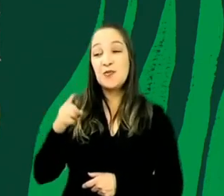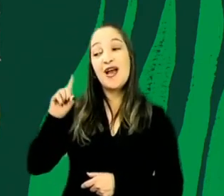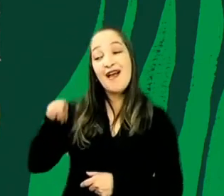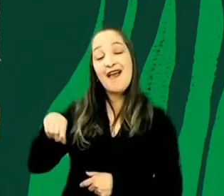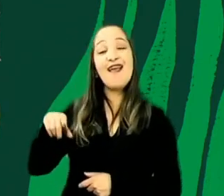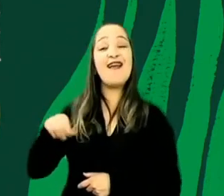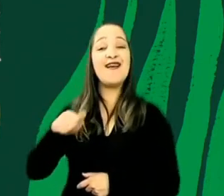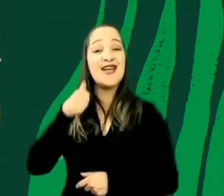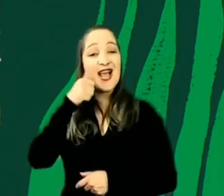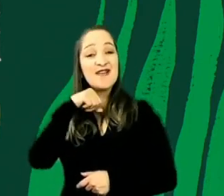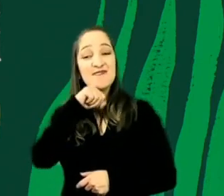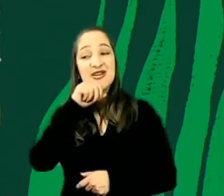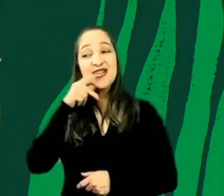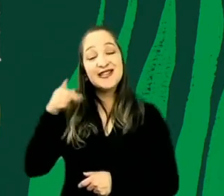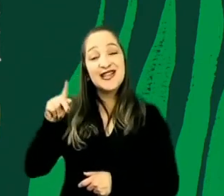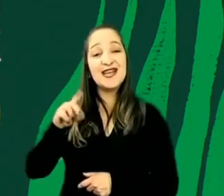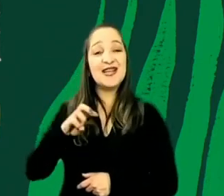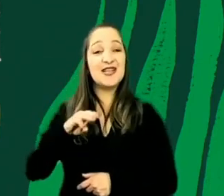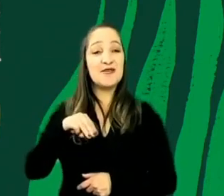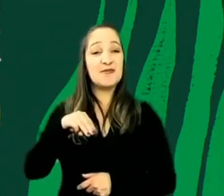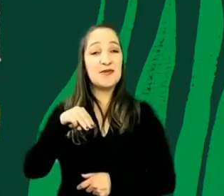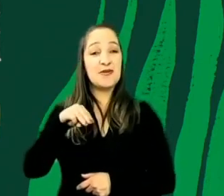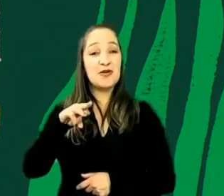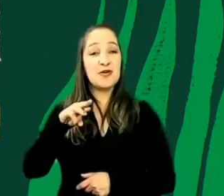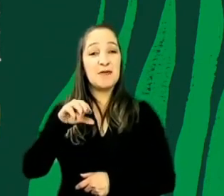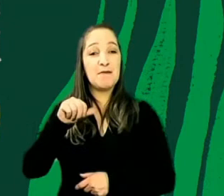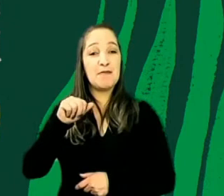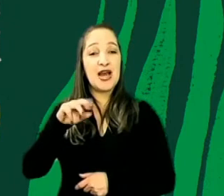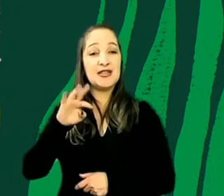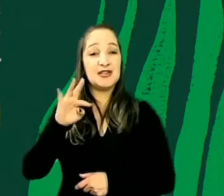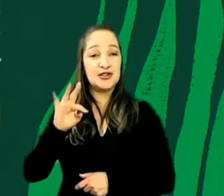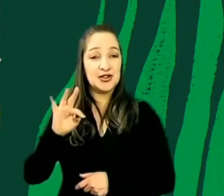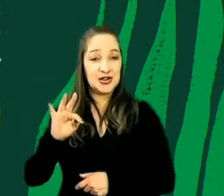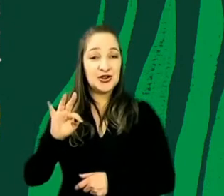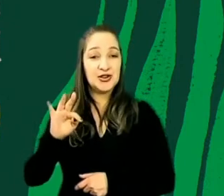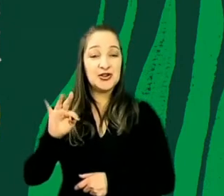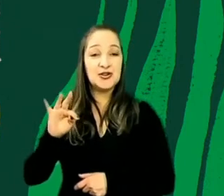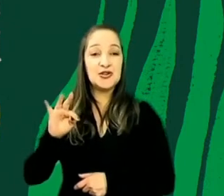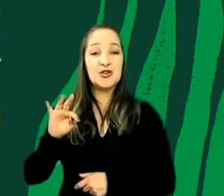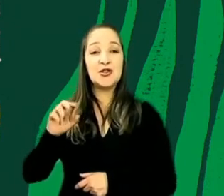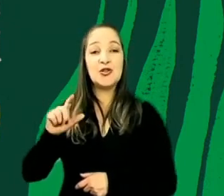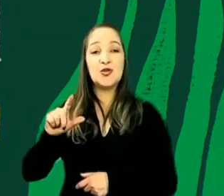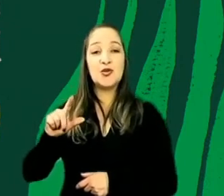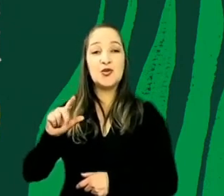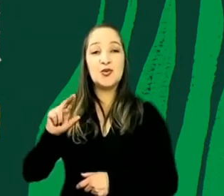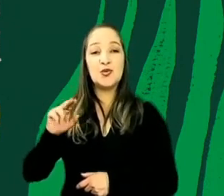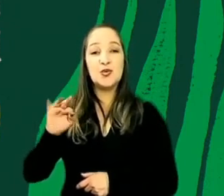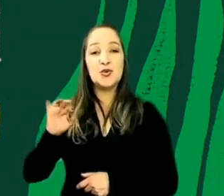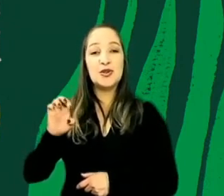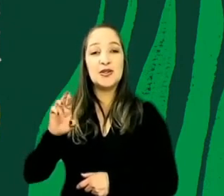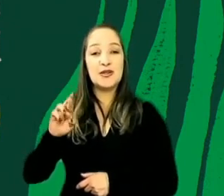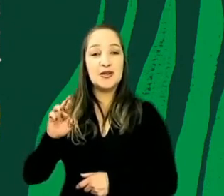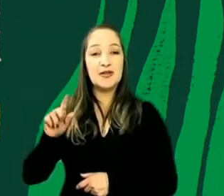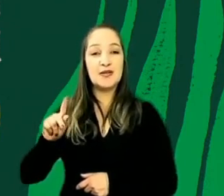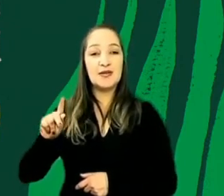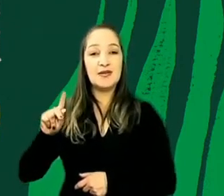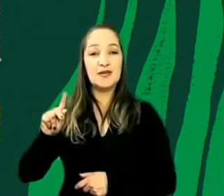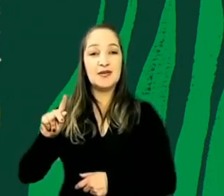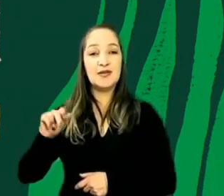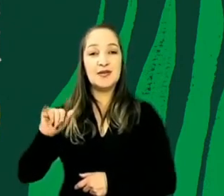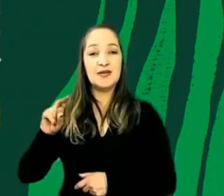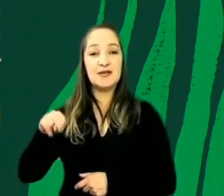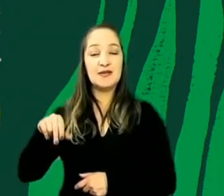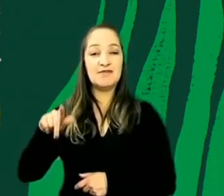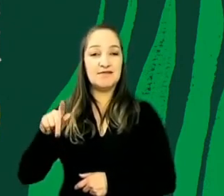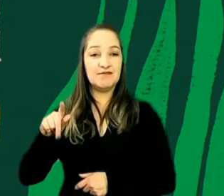is. Anyway, it's very important that we recognize how he was raised